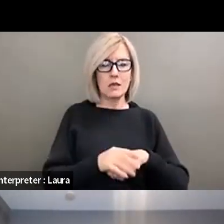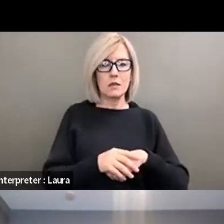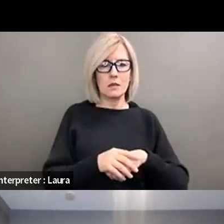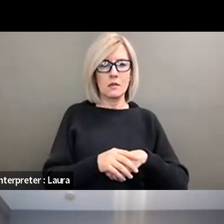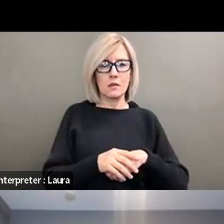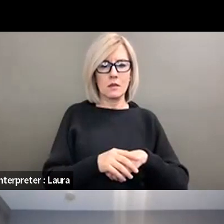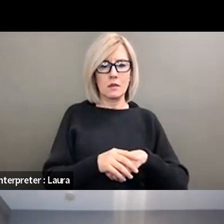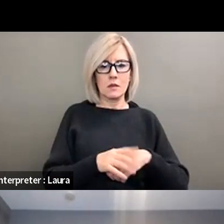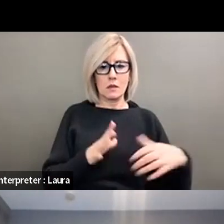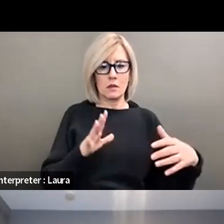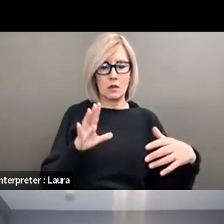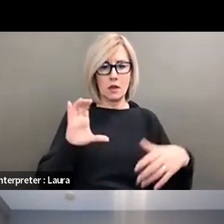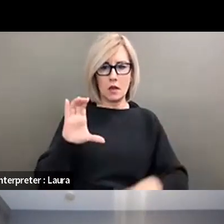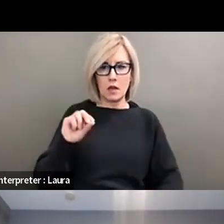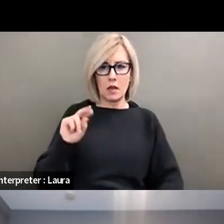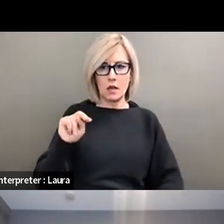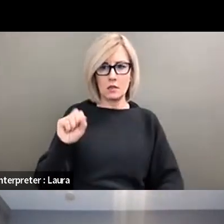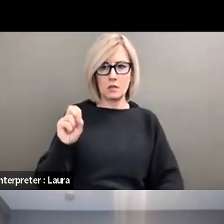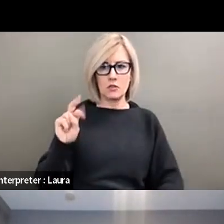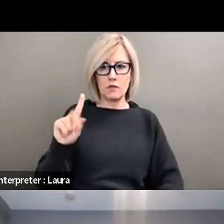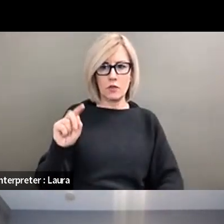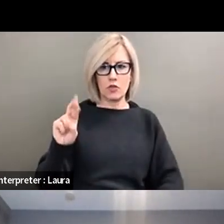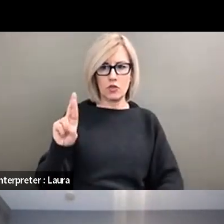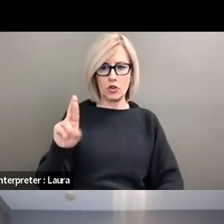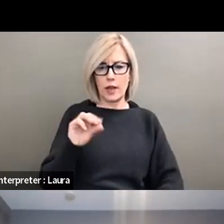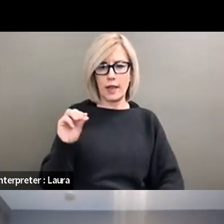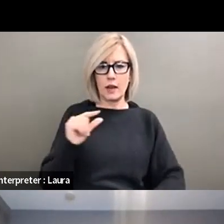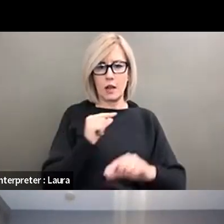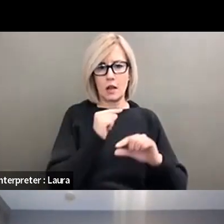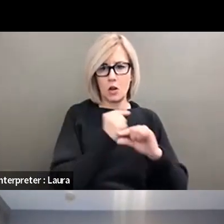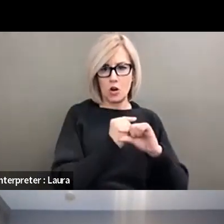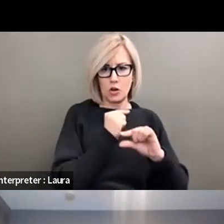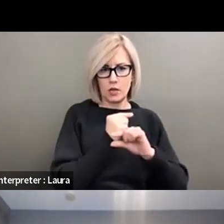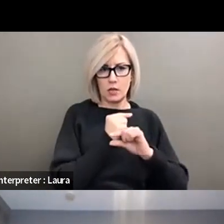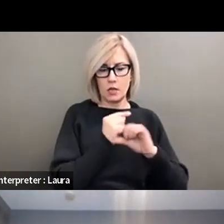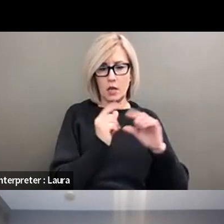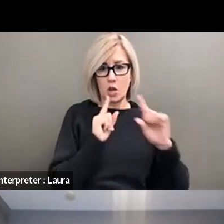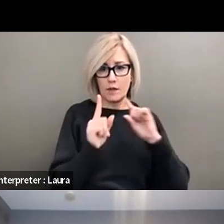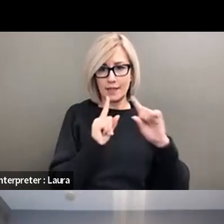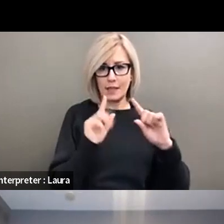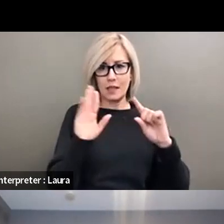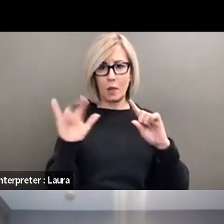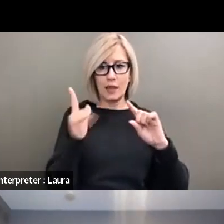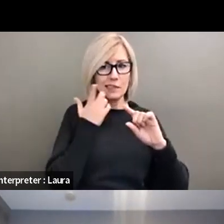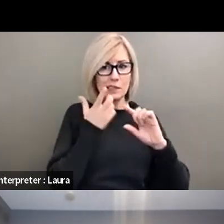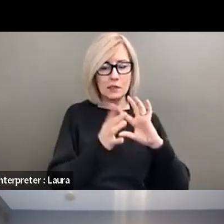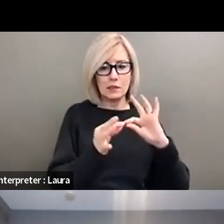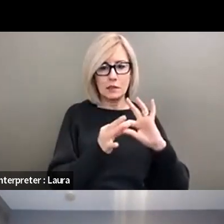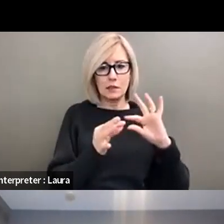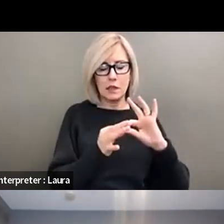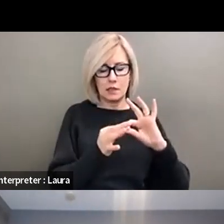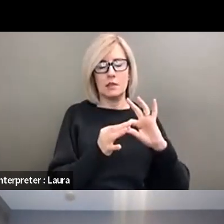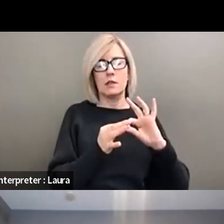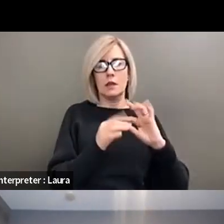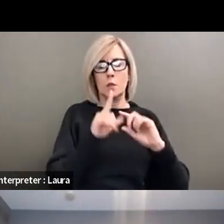The conservator and guardian conversation that Bill just had, it really